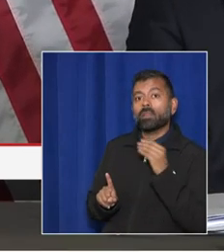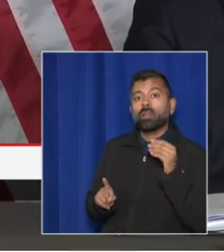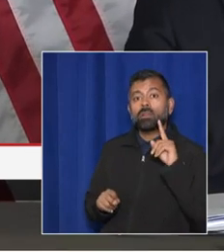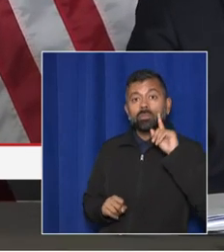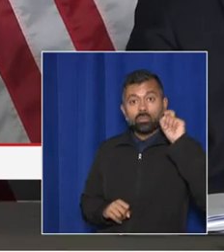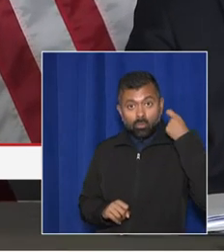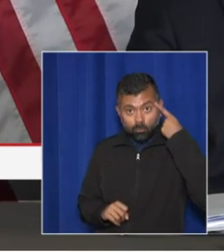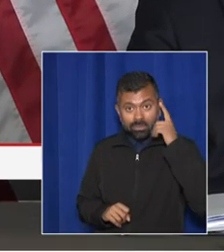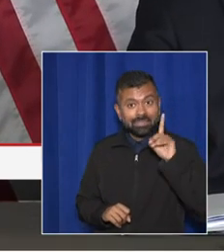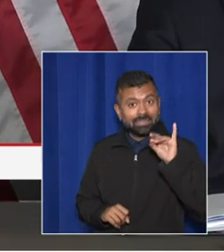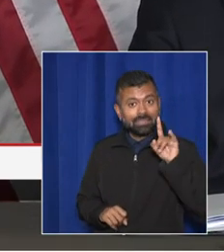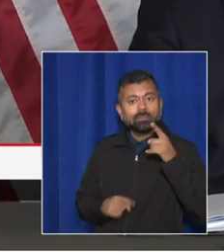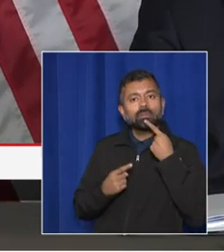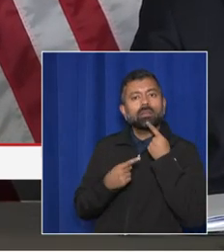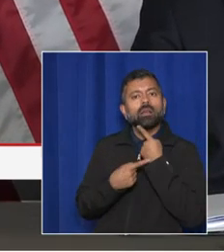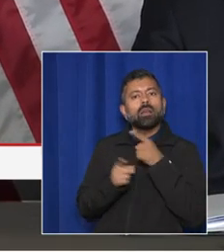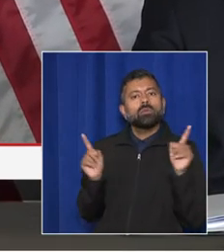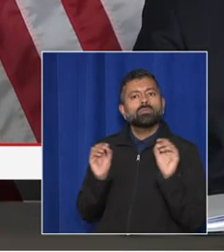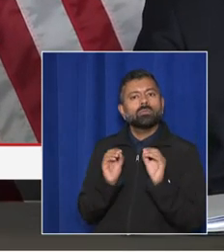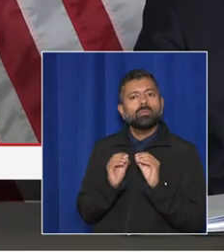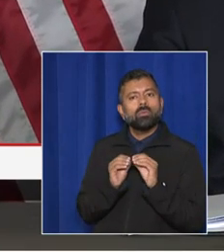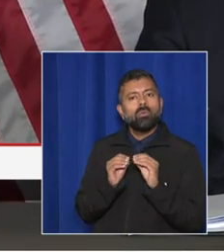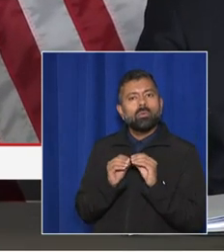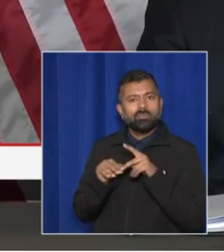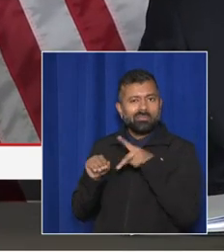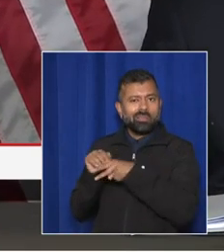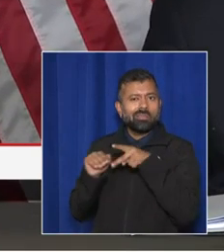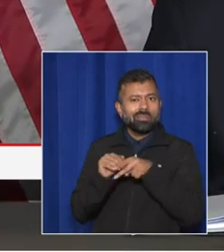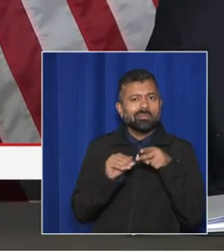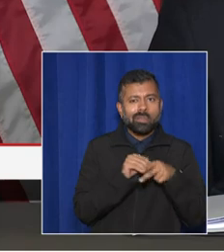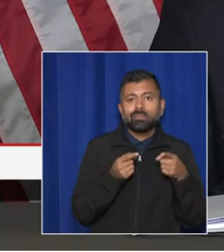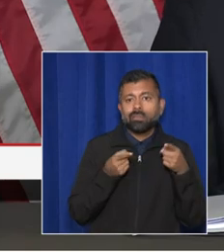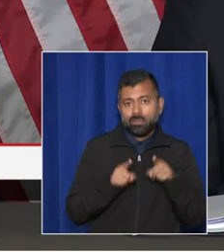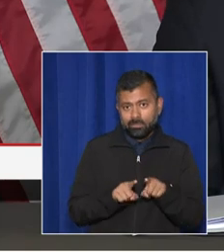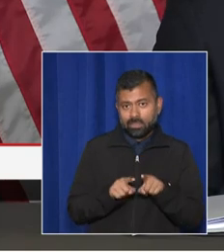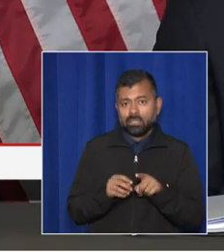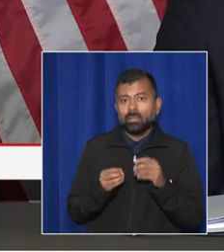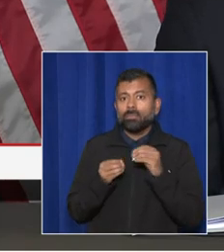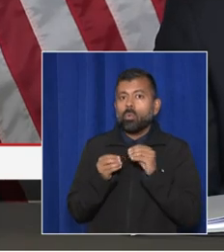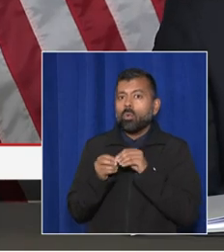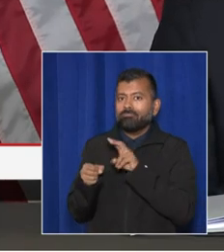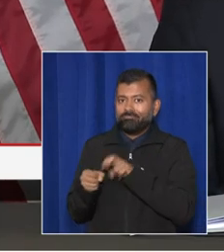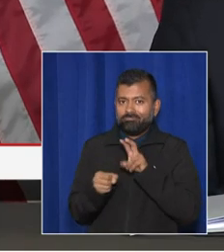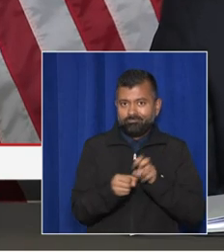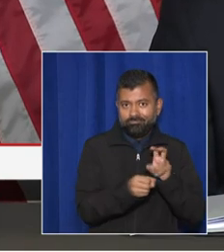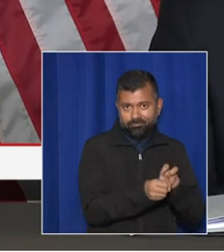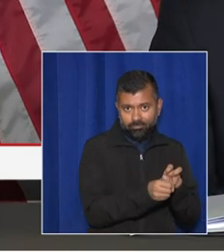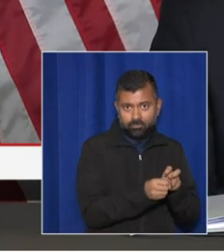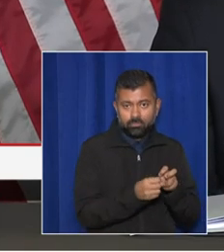we see with that we have some real numbers to react to.